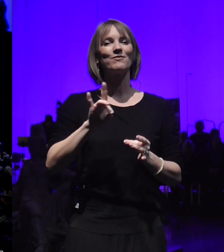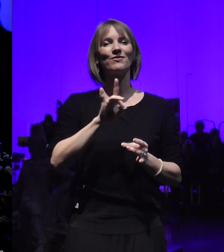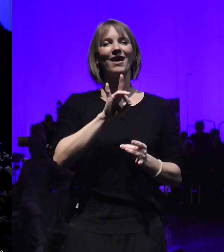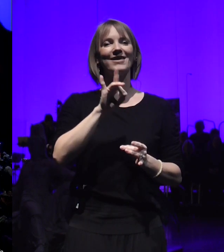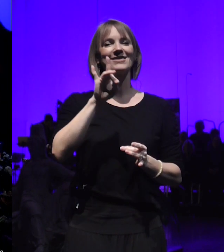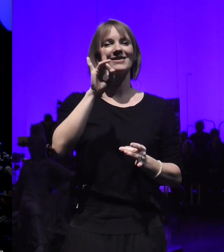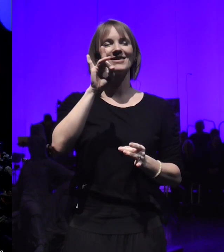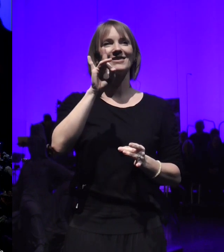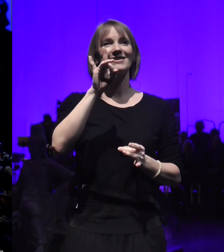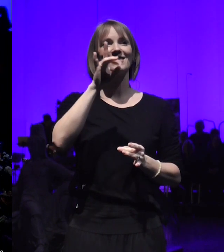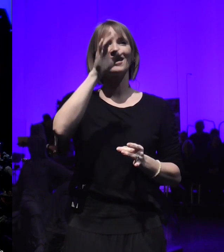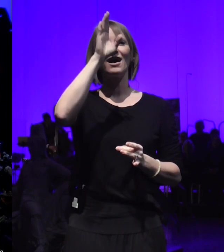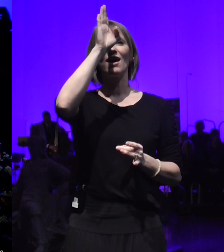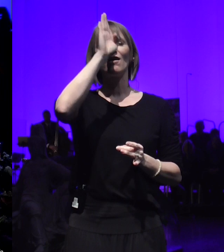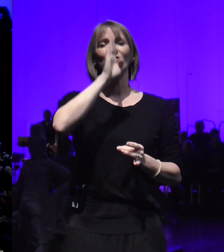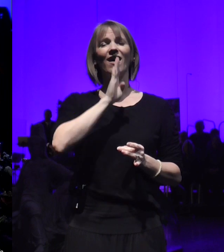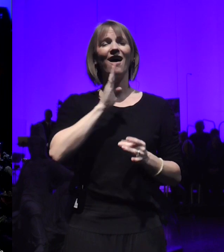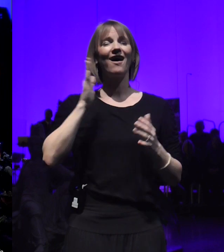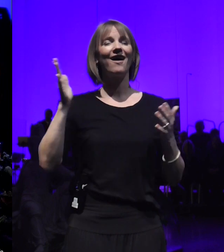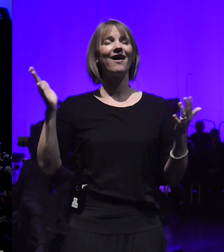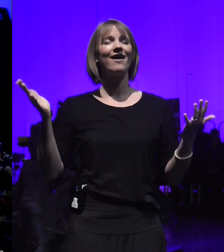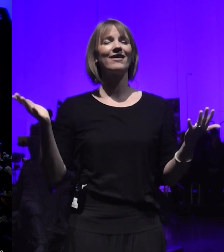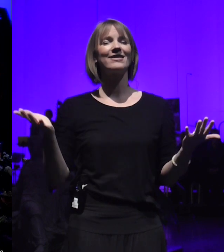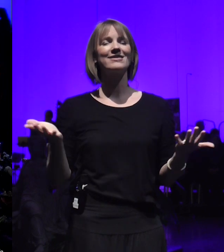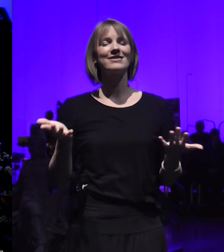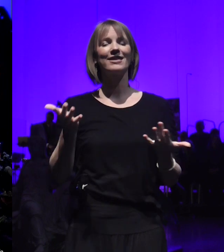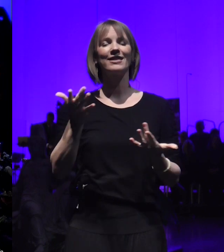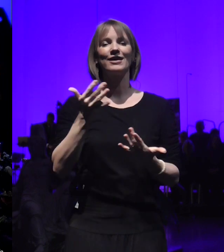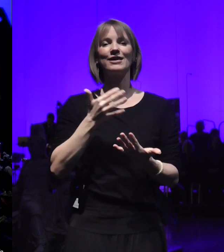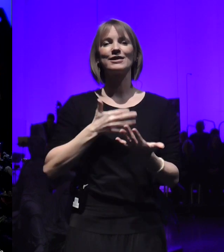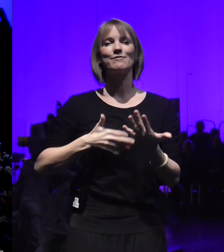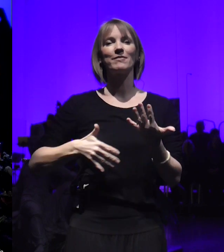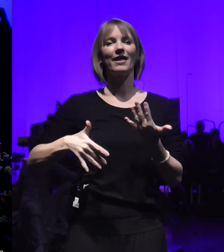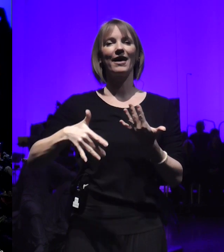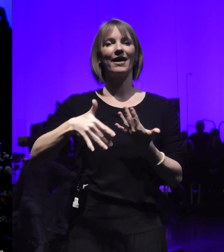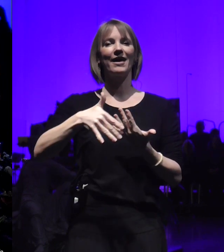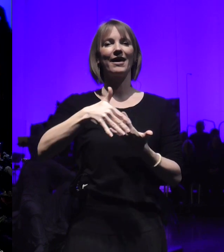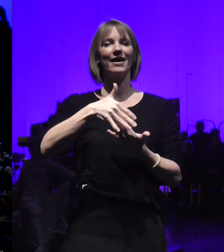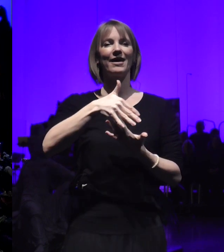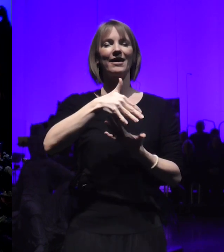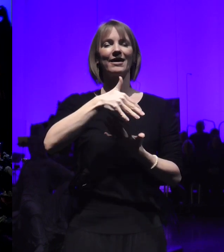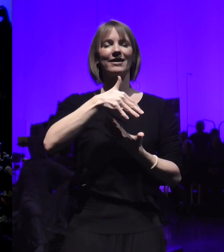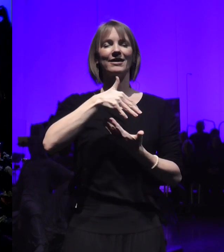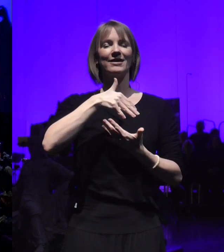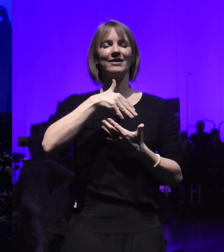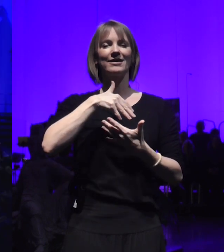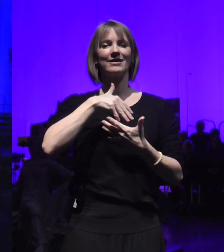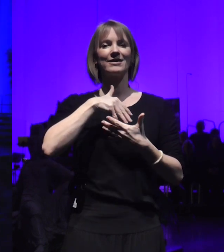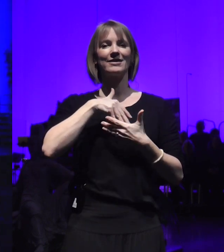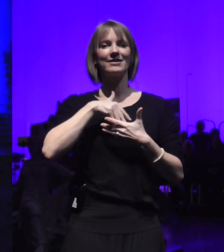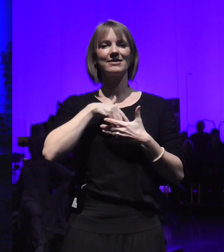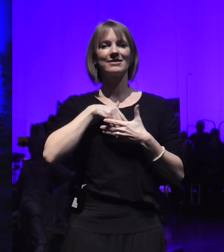Surely the presence God is in this place.